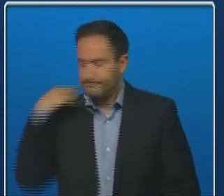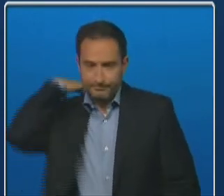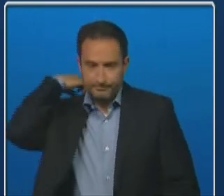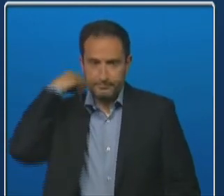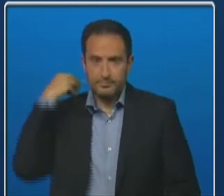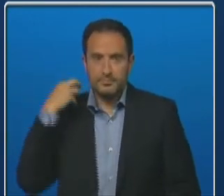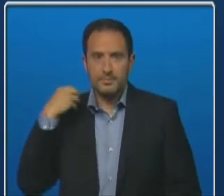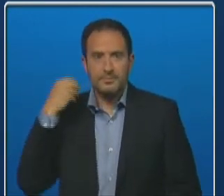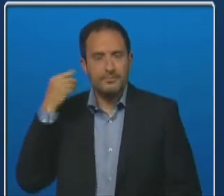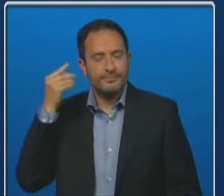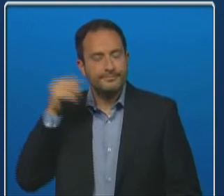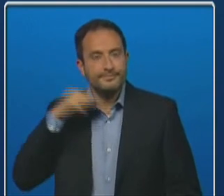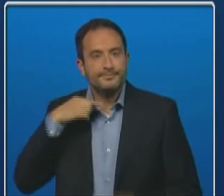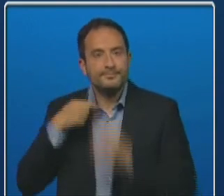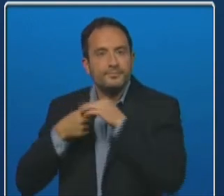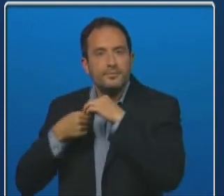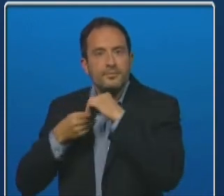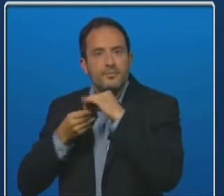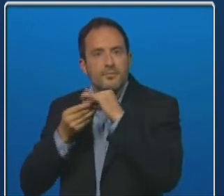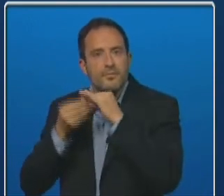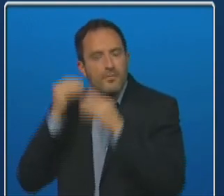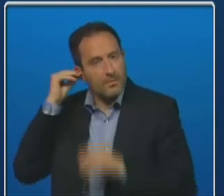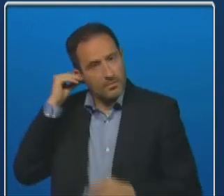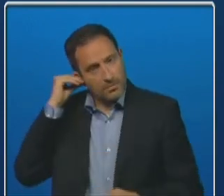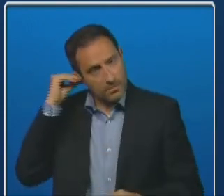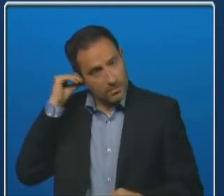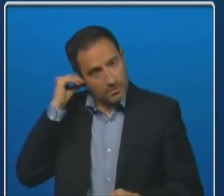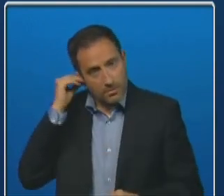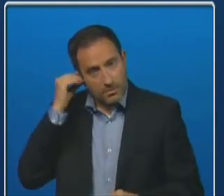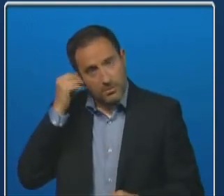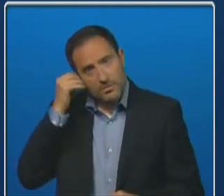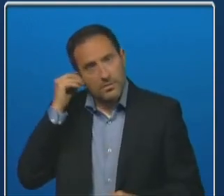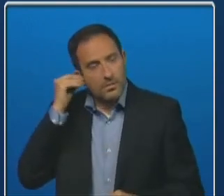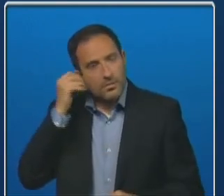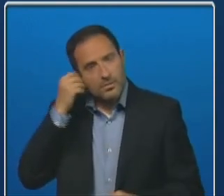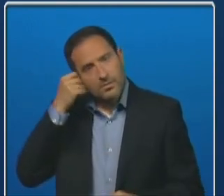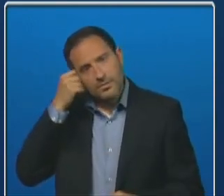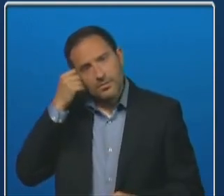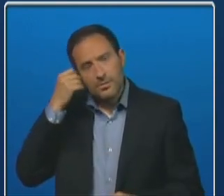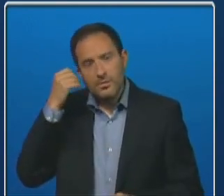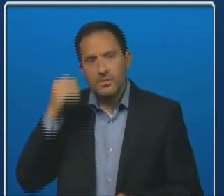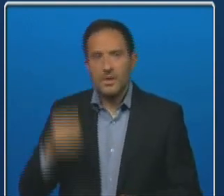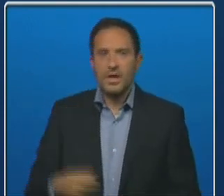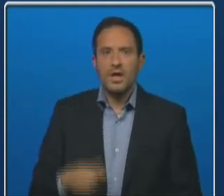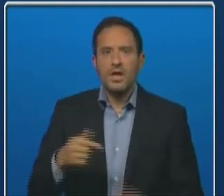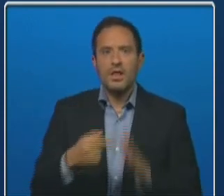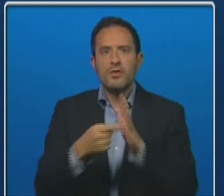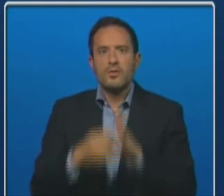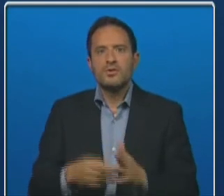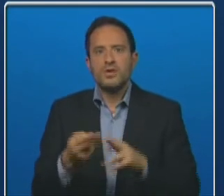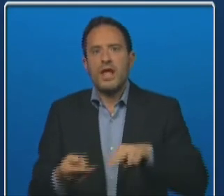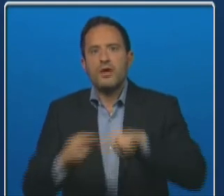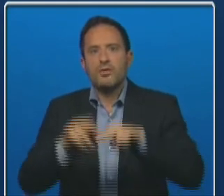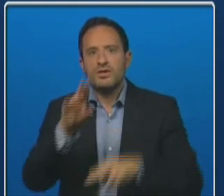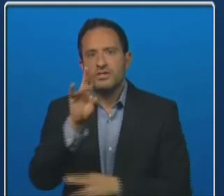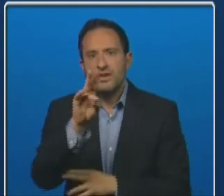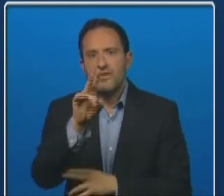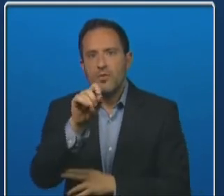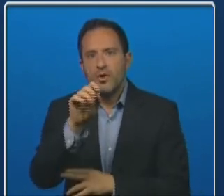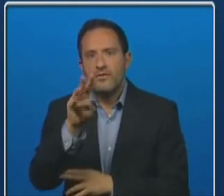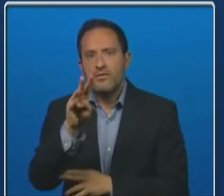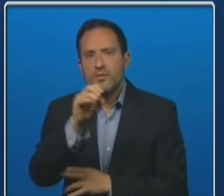This represents an increase of 7.4% over the official population count from the 2010 census. This population growth rate